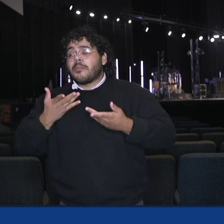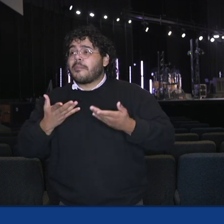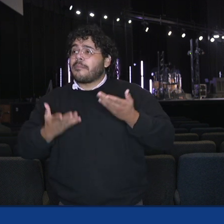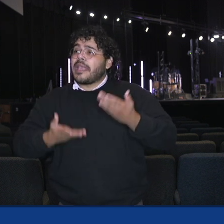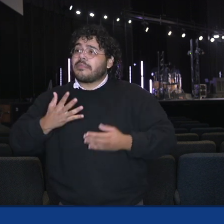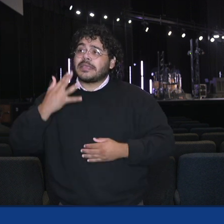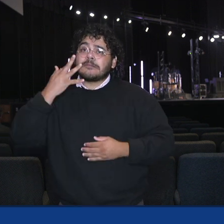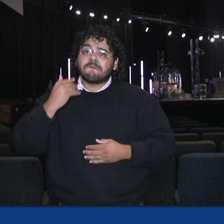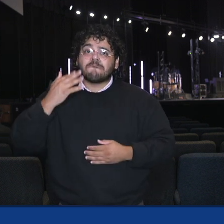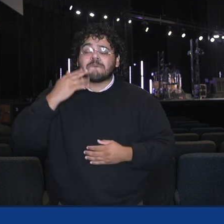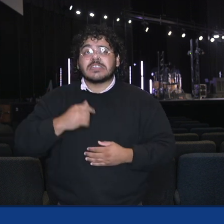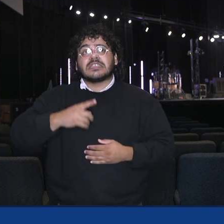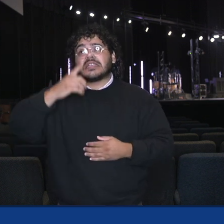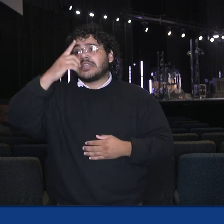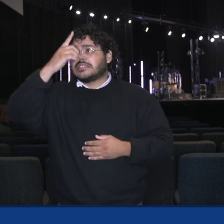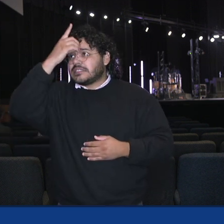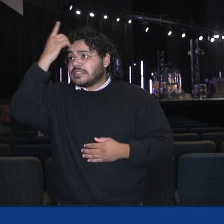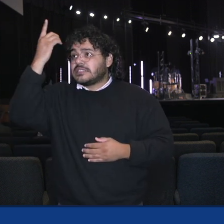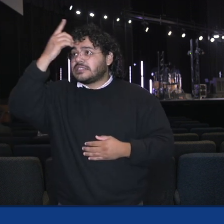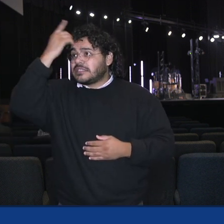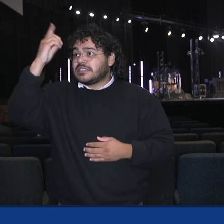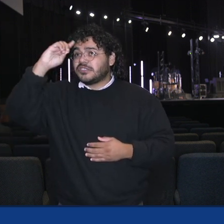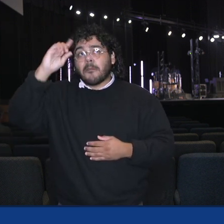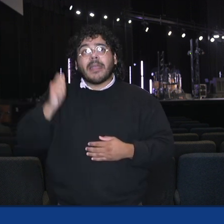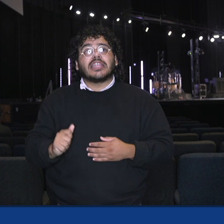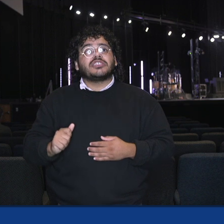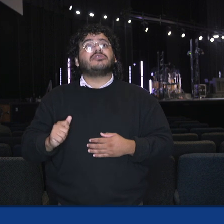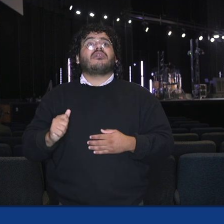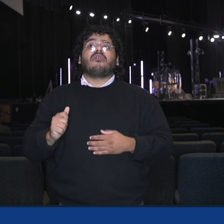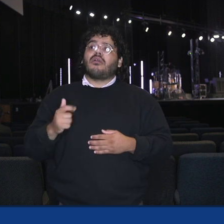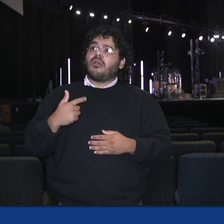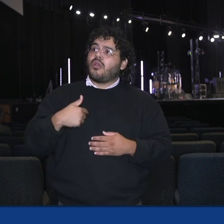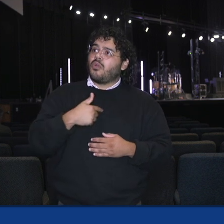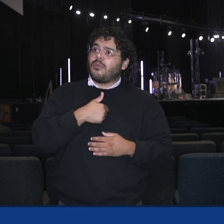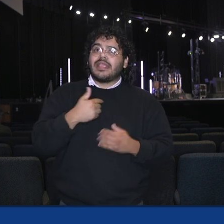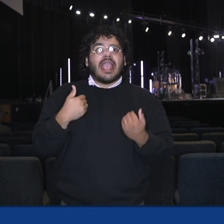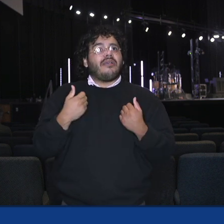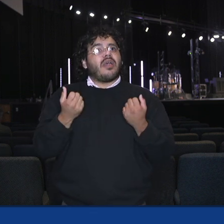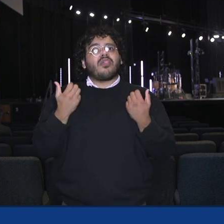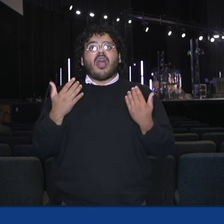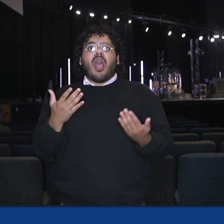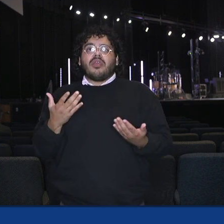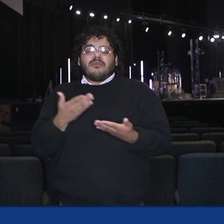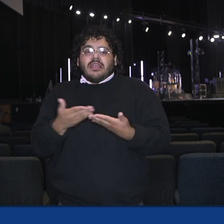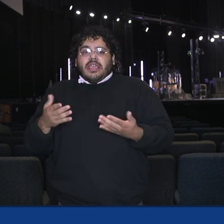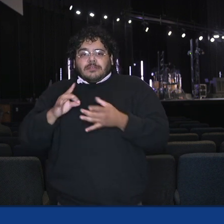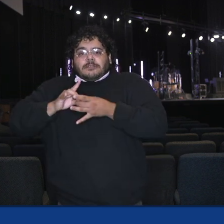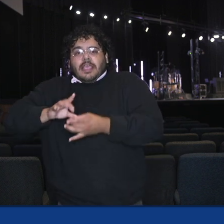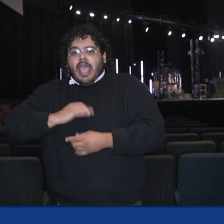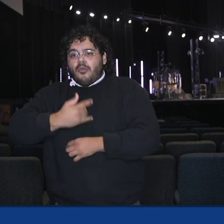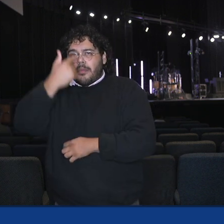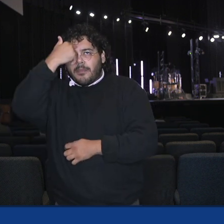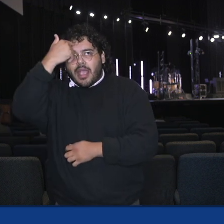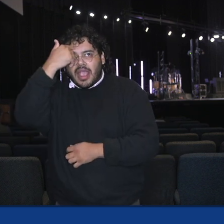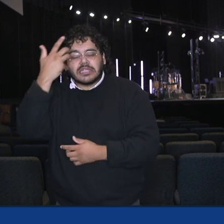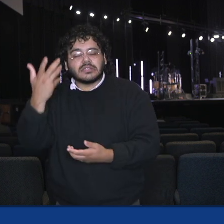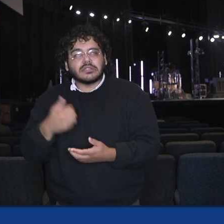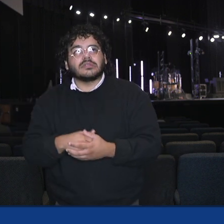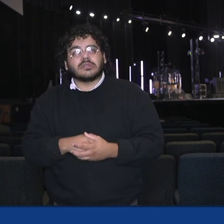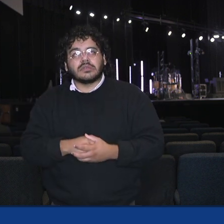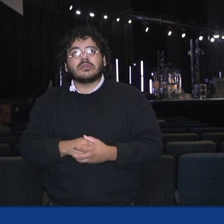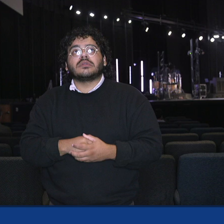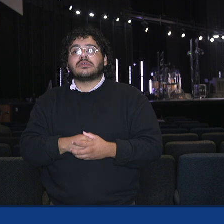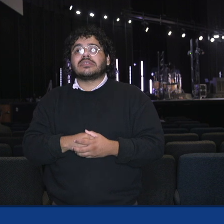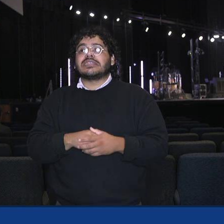have all sorts of categories of functionality with our minds that might come to mind. These are the two categories that